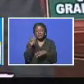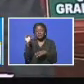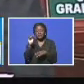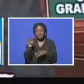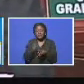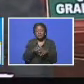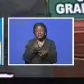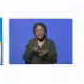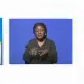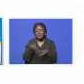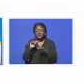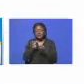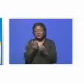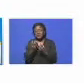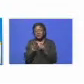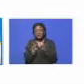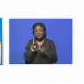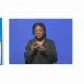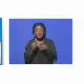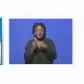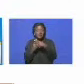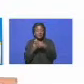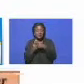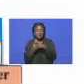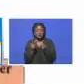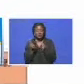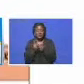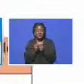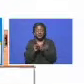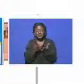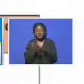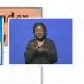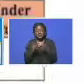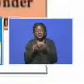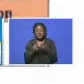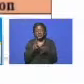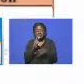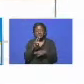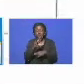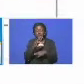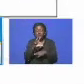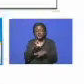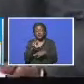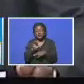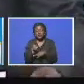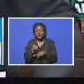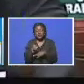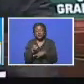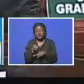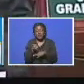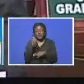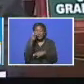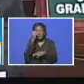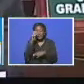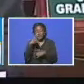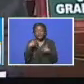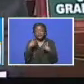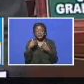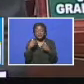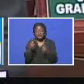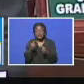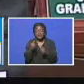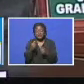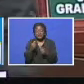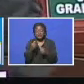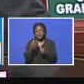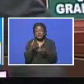the positivity rate. With the national COVID-19 death toll now standing at over 230, Minister of Health, the Honorable Remember Dwells, renewed